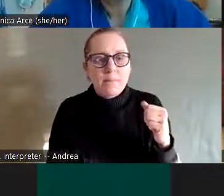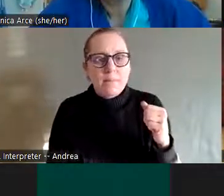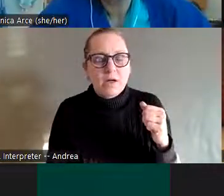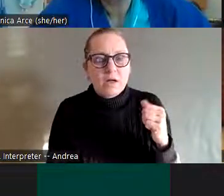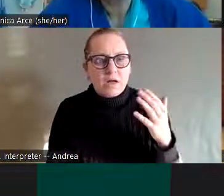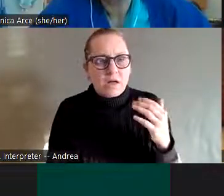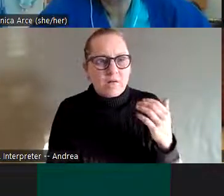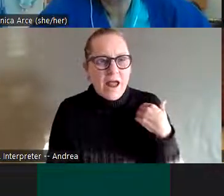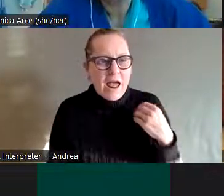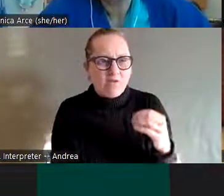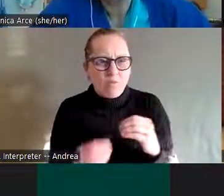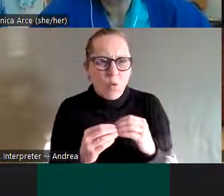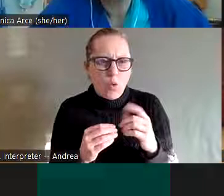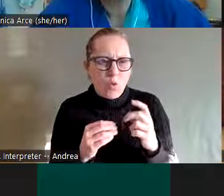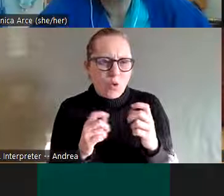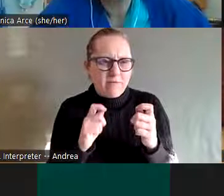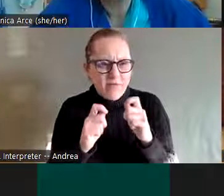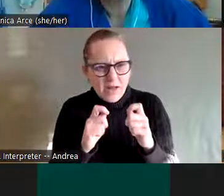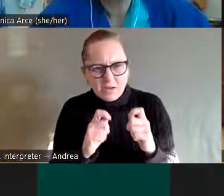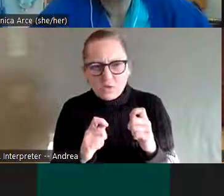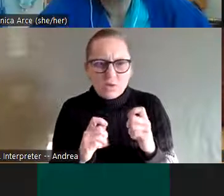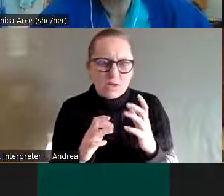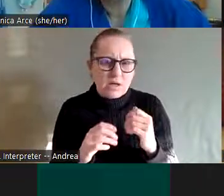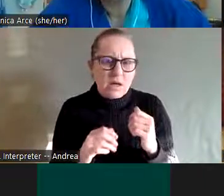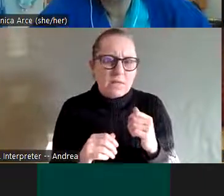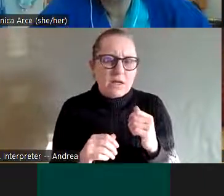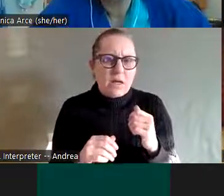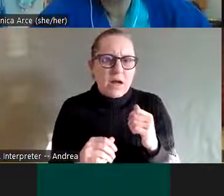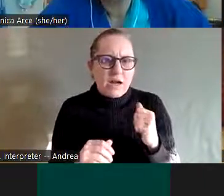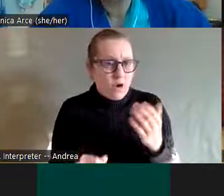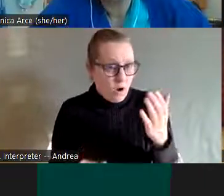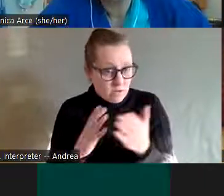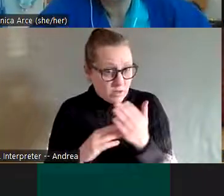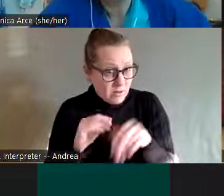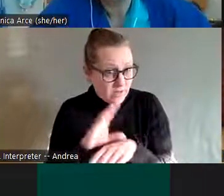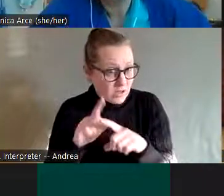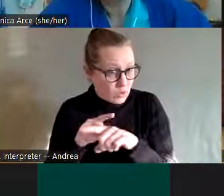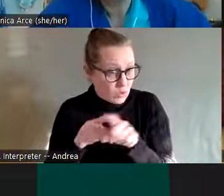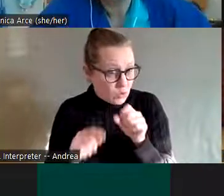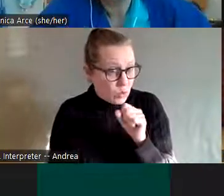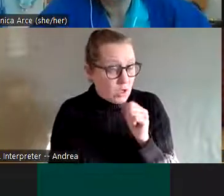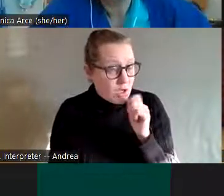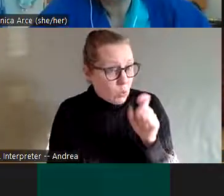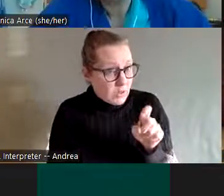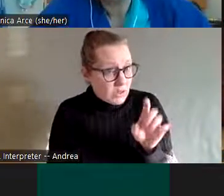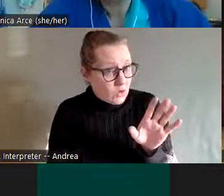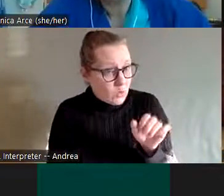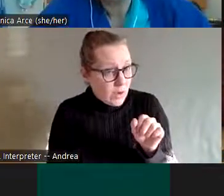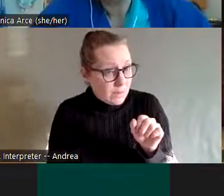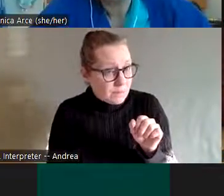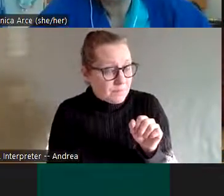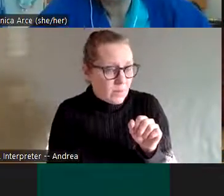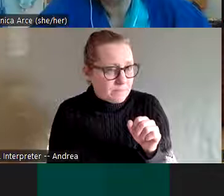kind of have some more fine-tuned and probably, I mean, I can offer you some advice. You don't need to, you know, I